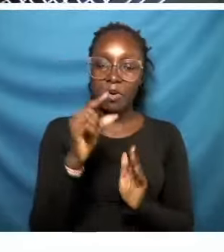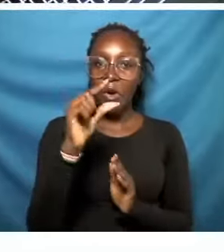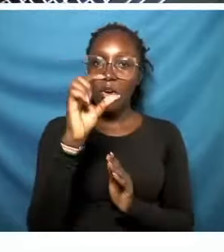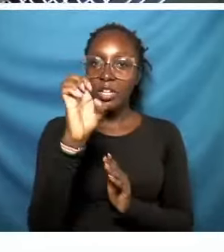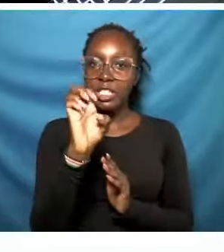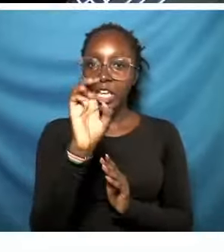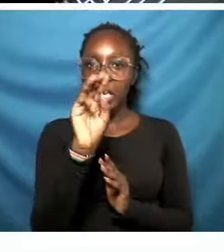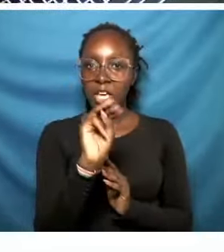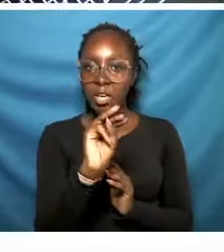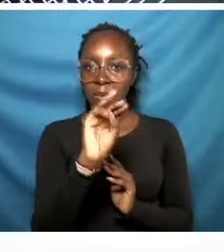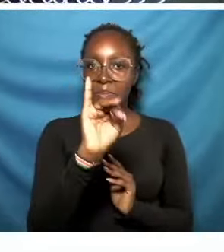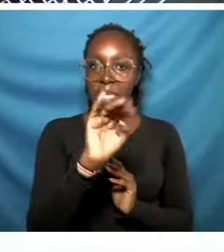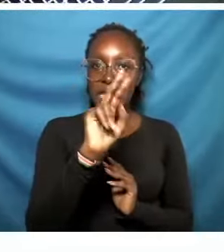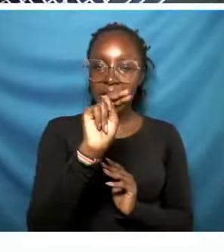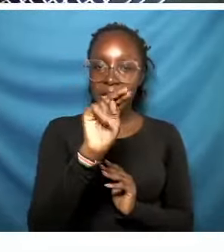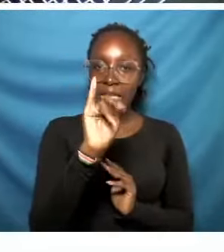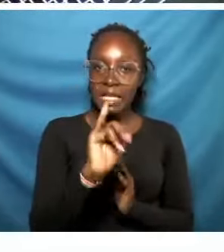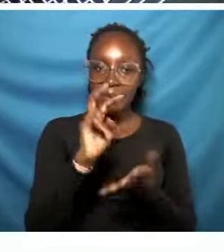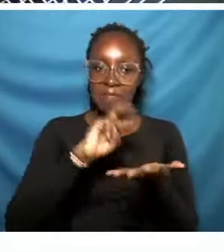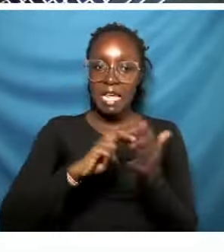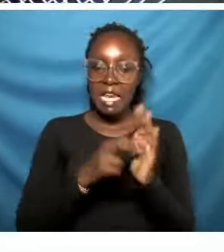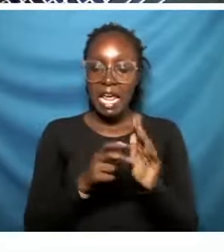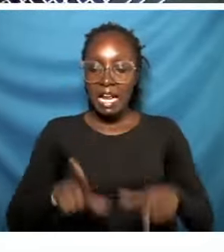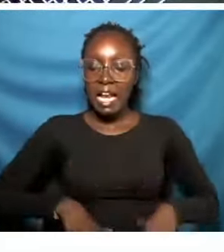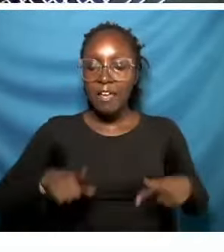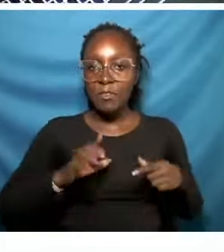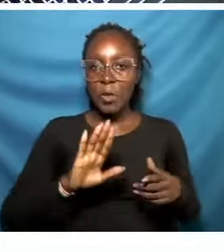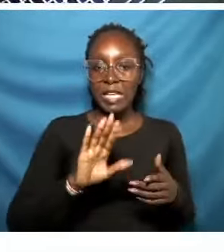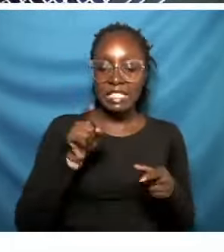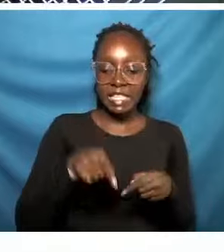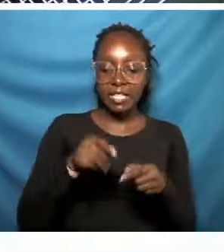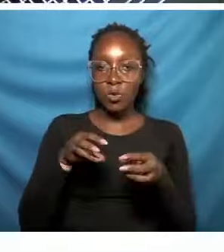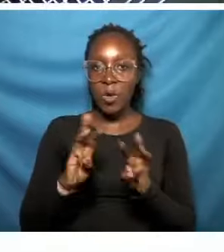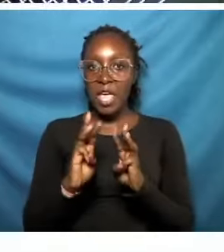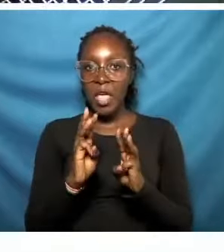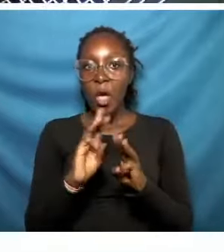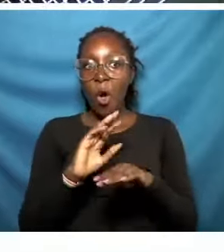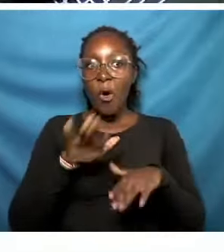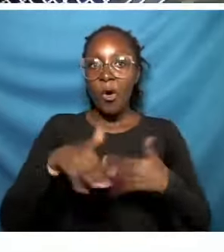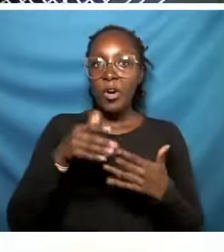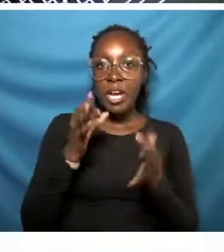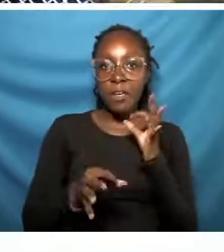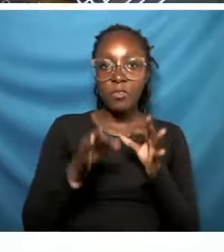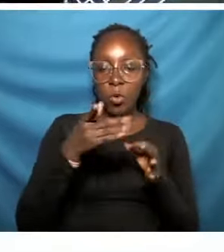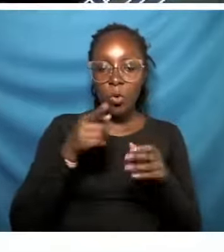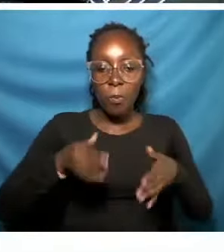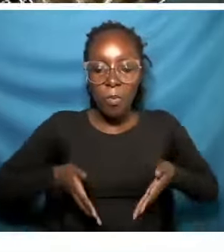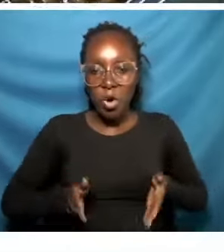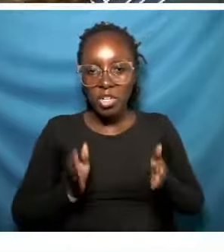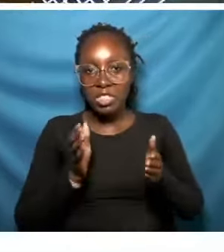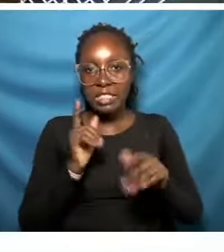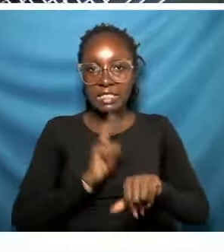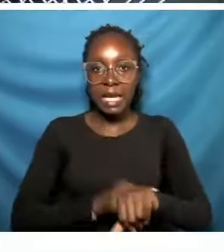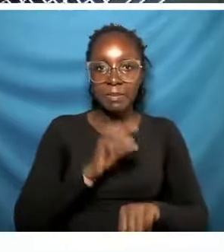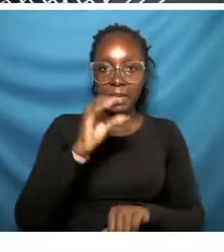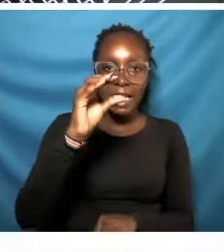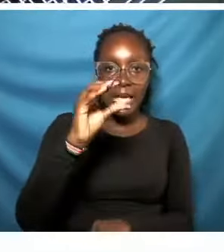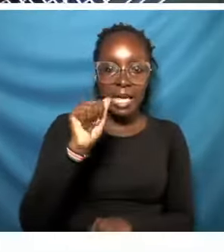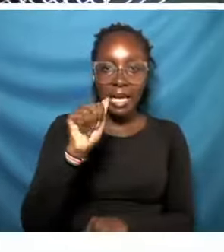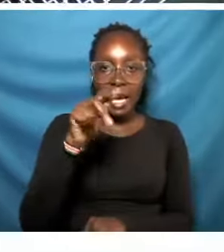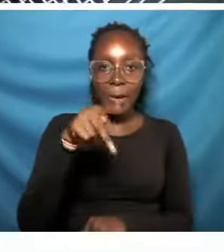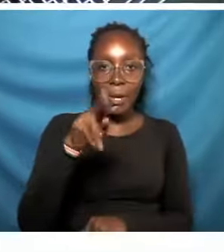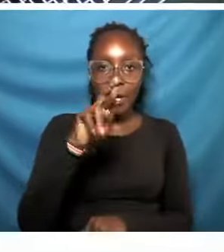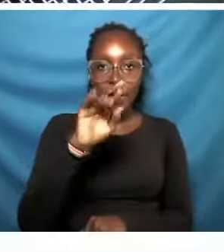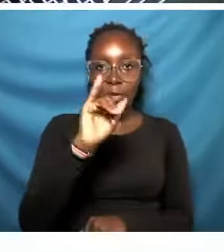today. And if Capricorn, born during Capricorn, it means this one. So that's an example of